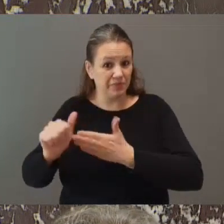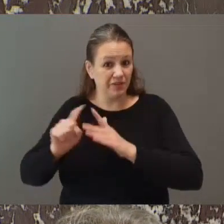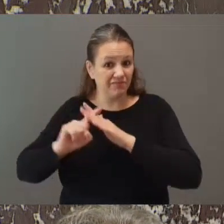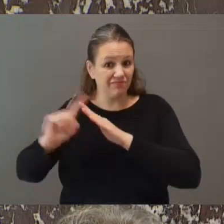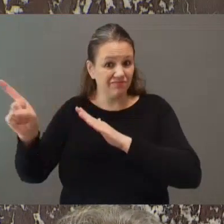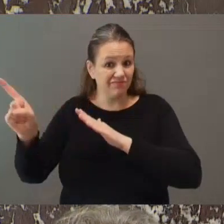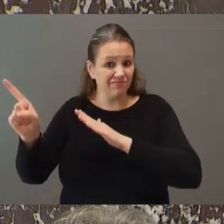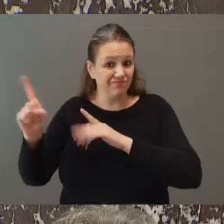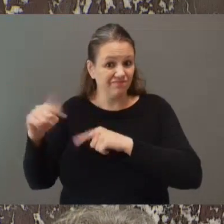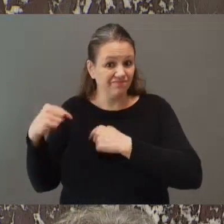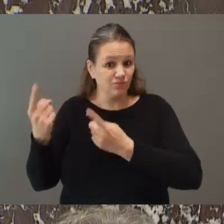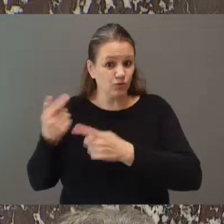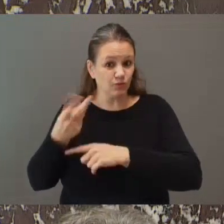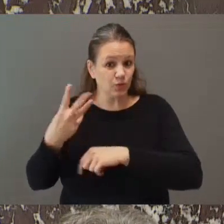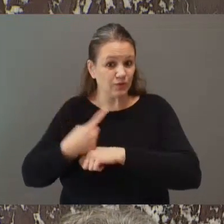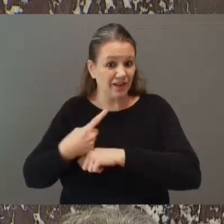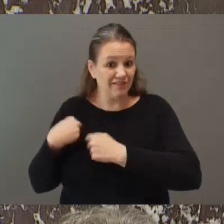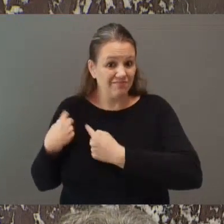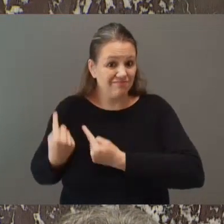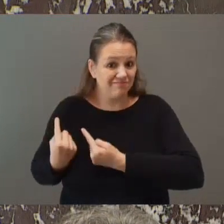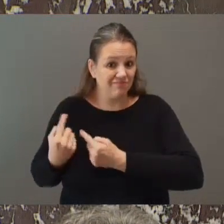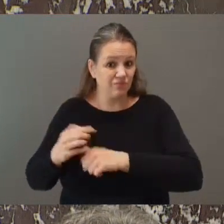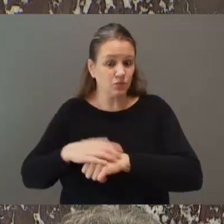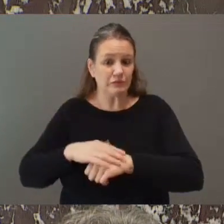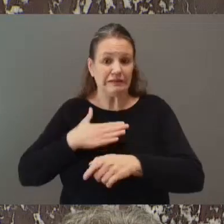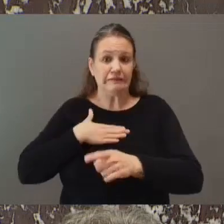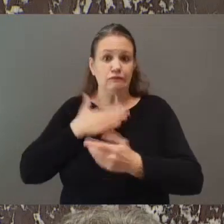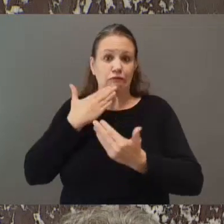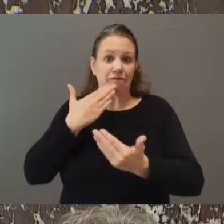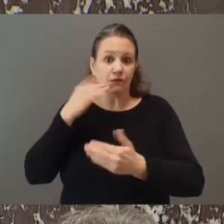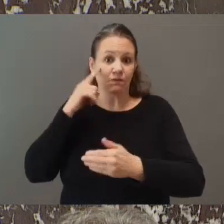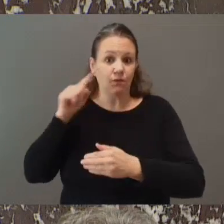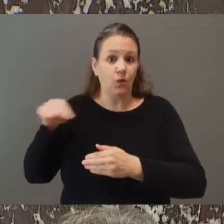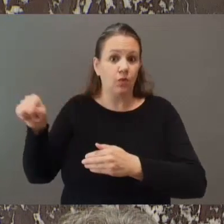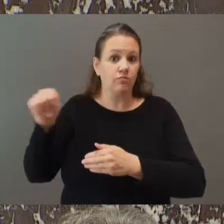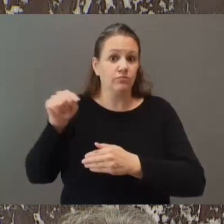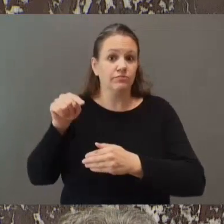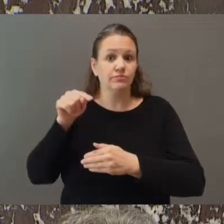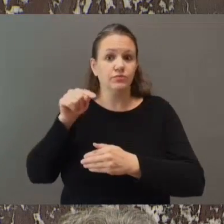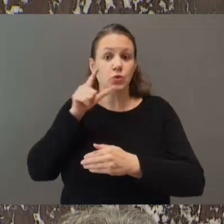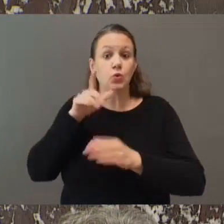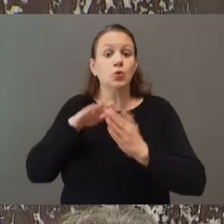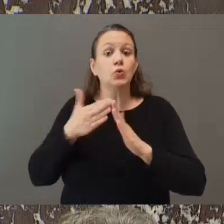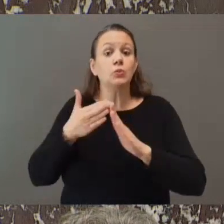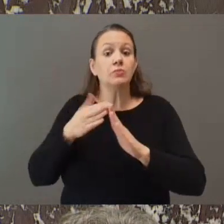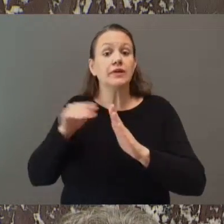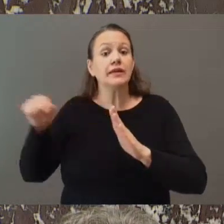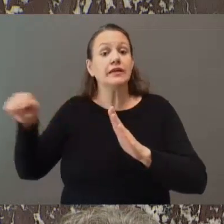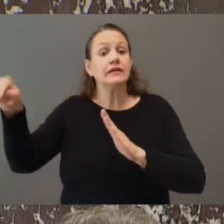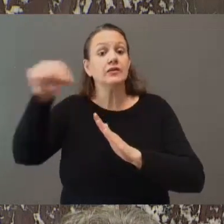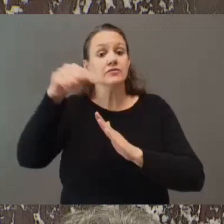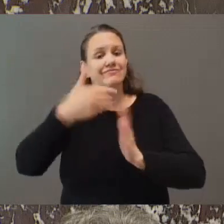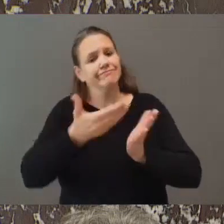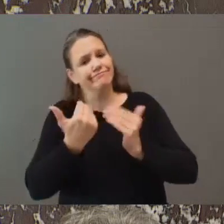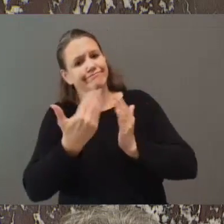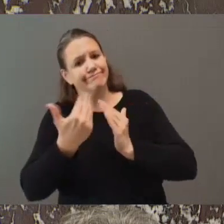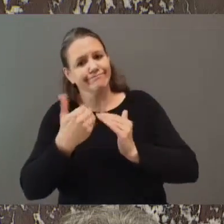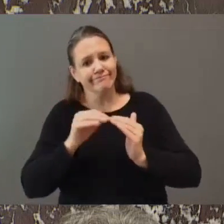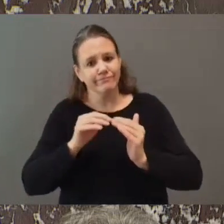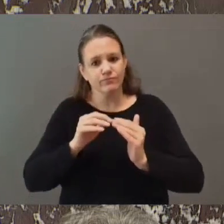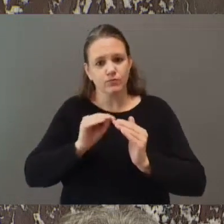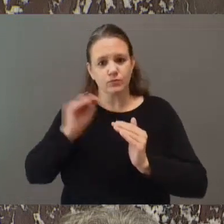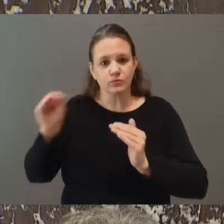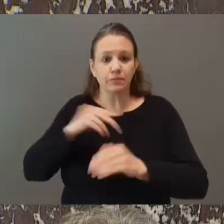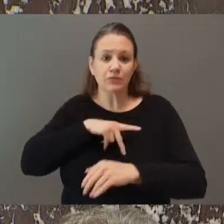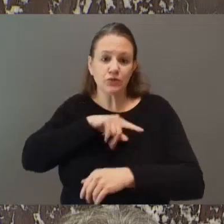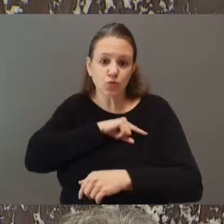host communities that have accepted them, Prince George, Fort St. John, Chetwynd, and Dawson Creek